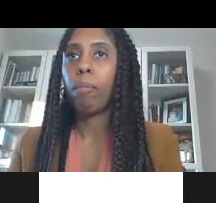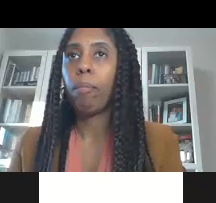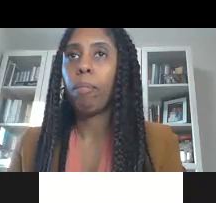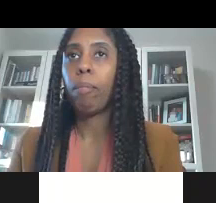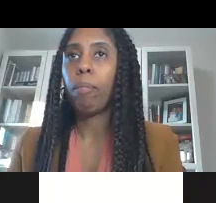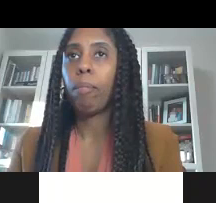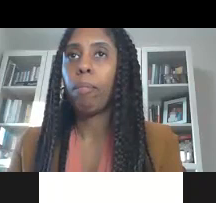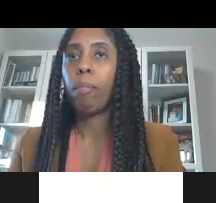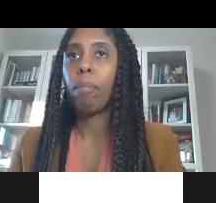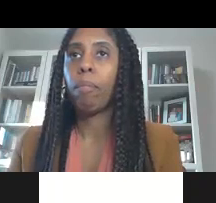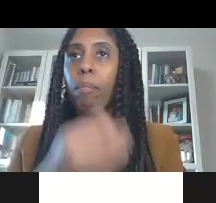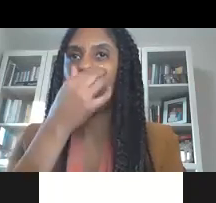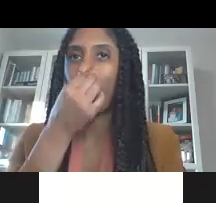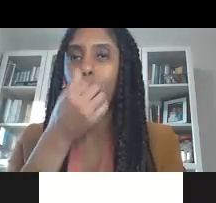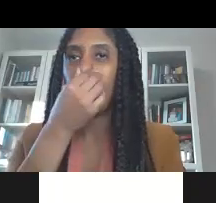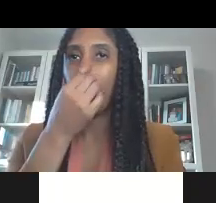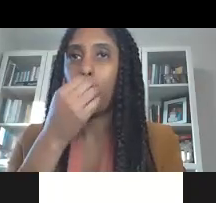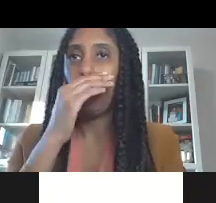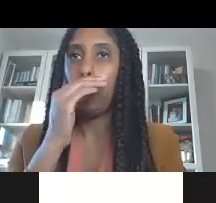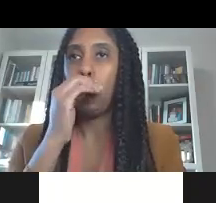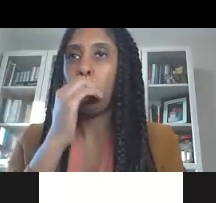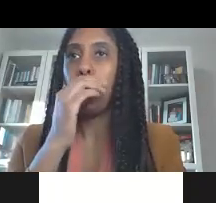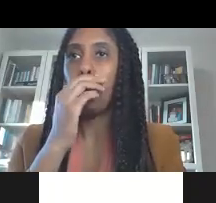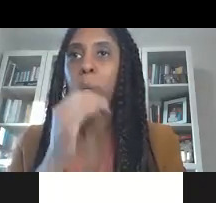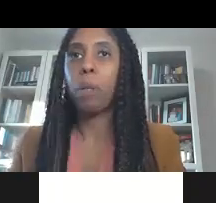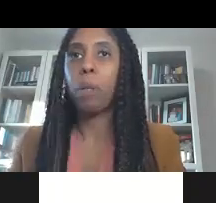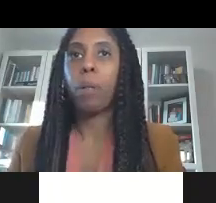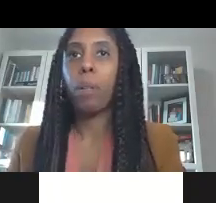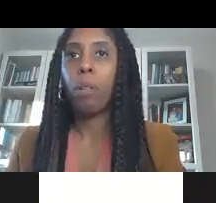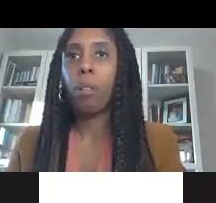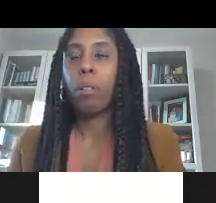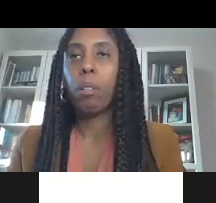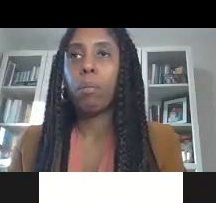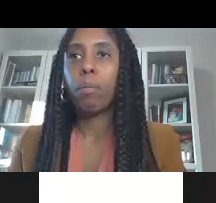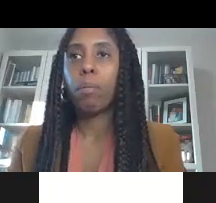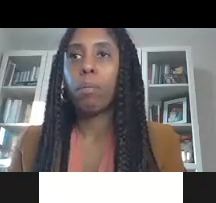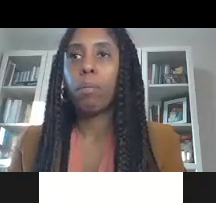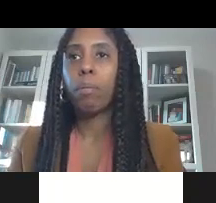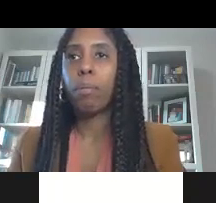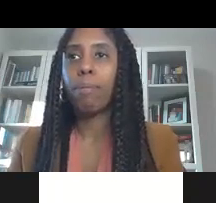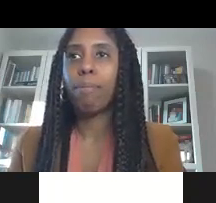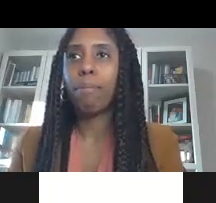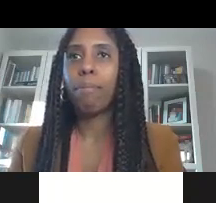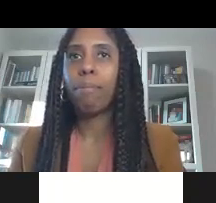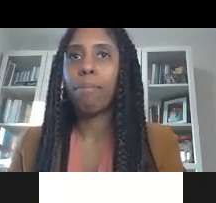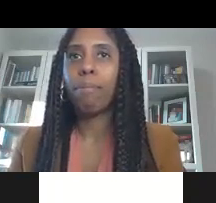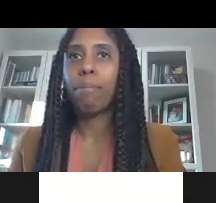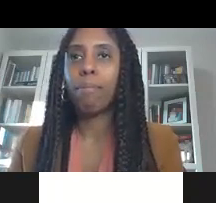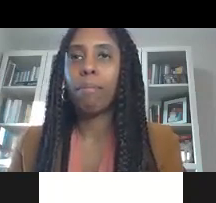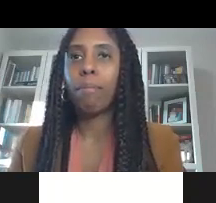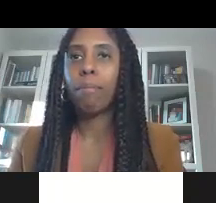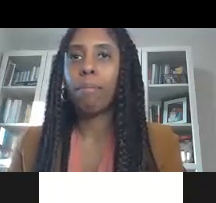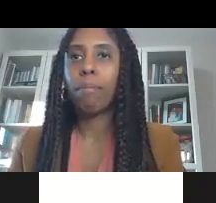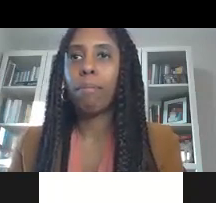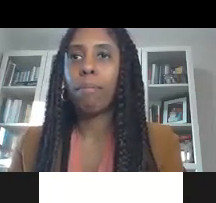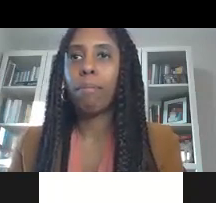here, would you just simply tell us in 20 words or less who you are, who you